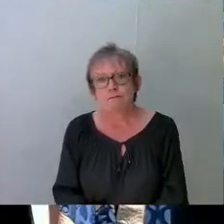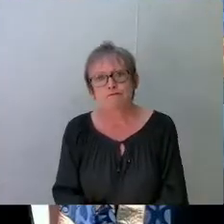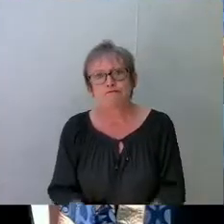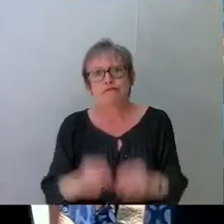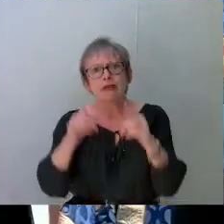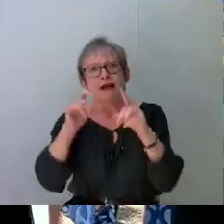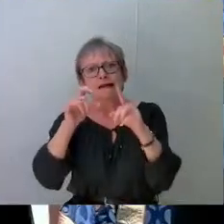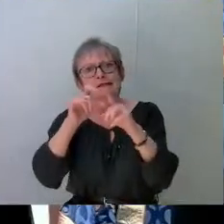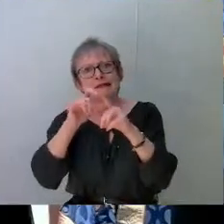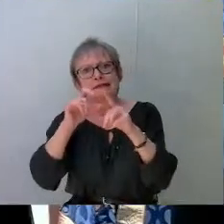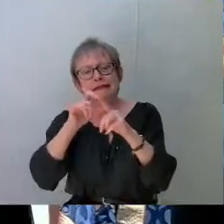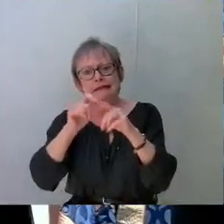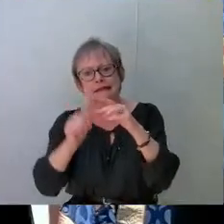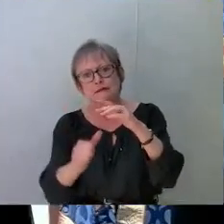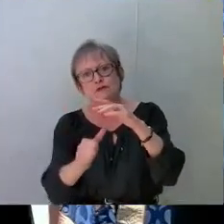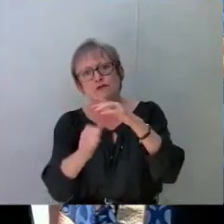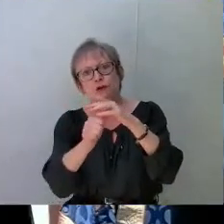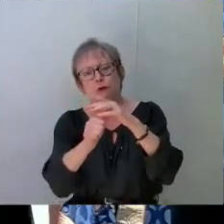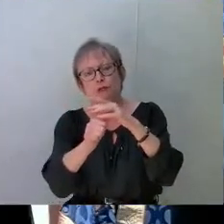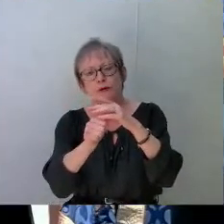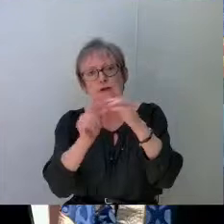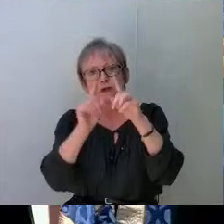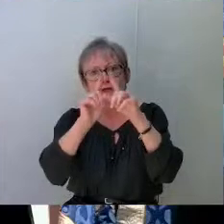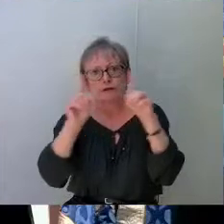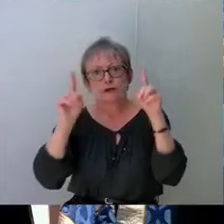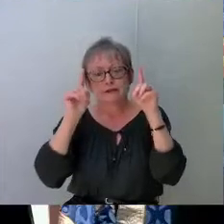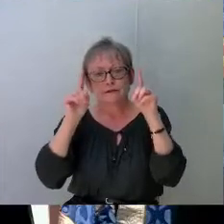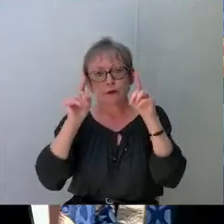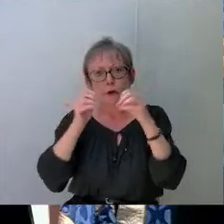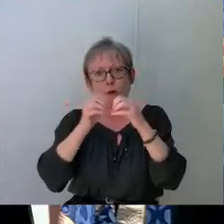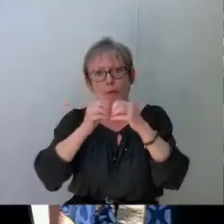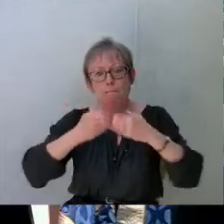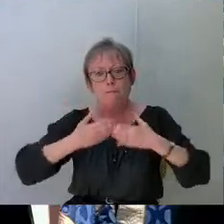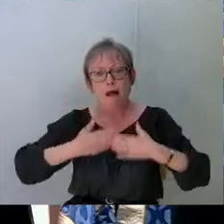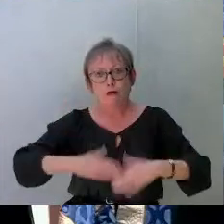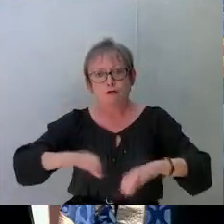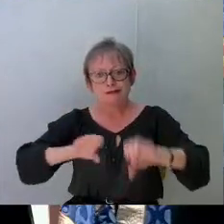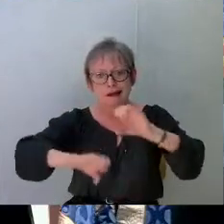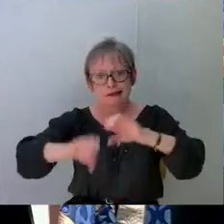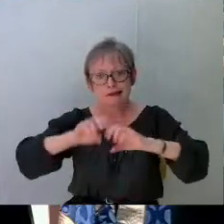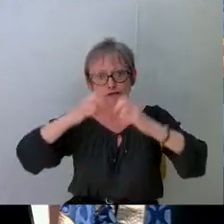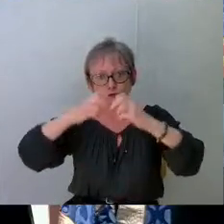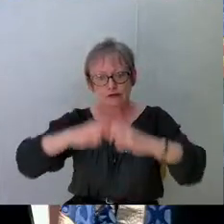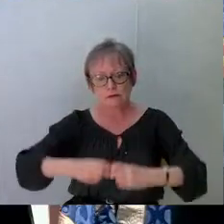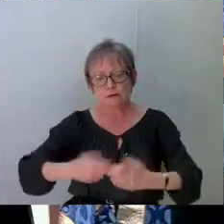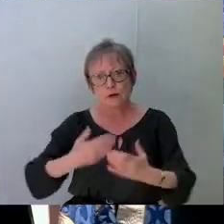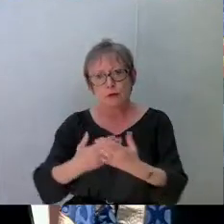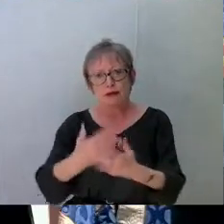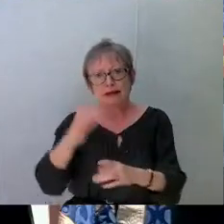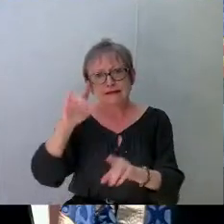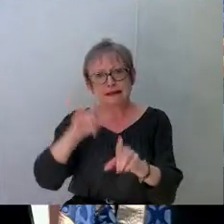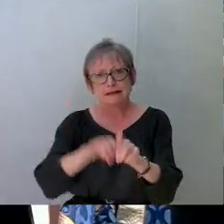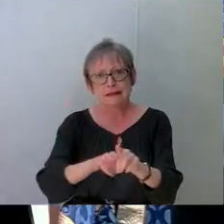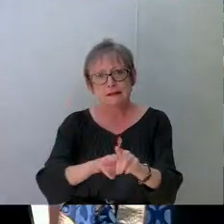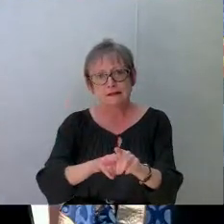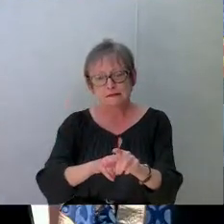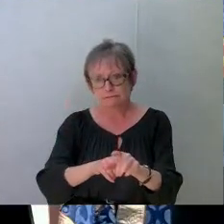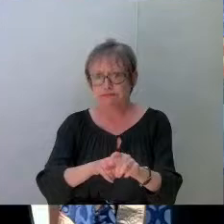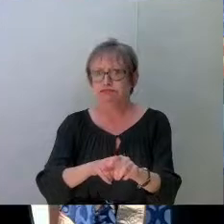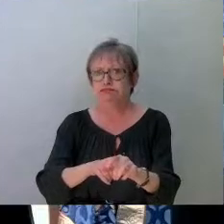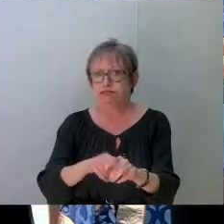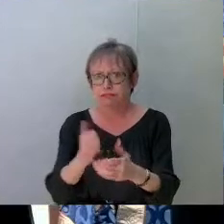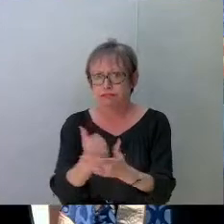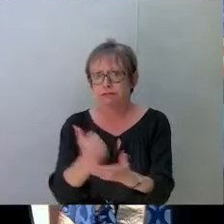Dundee has been the top-ranked university in the UK for biological sciences research for over a decade. That's an amazing